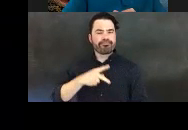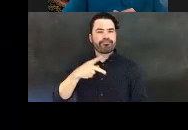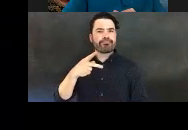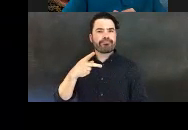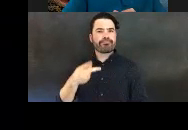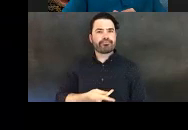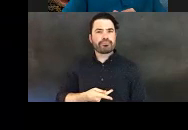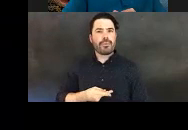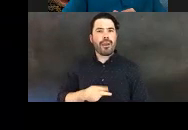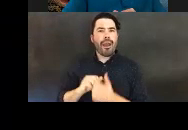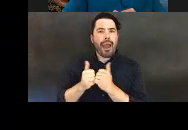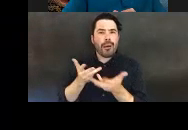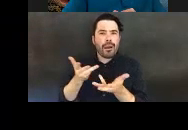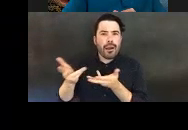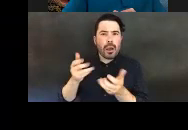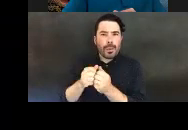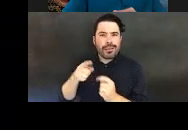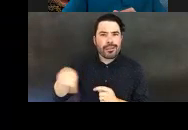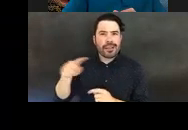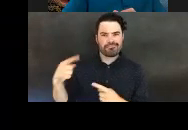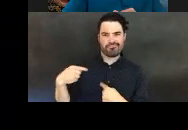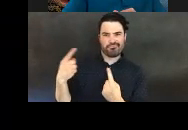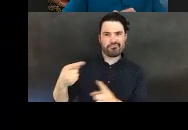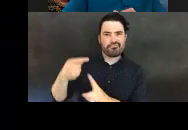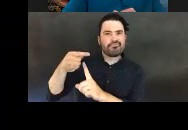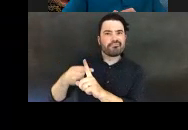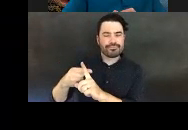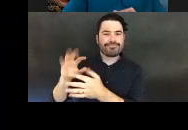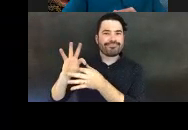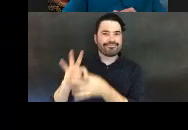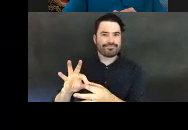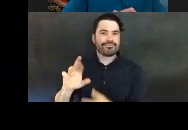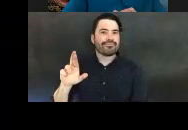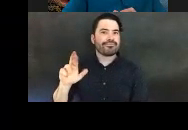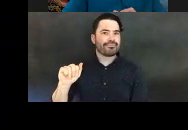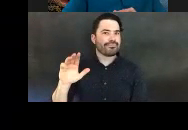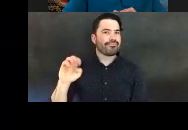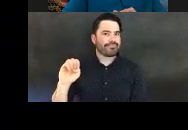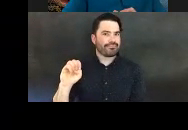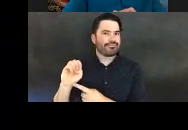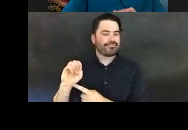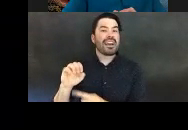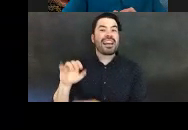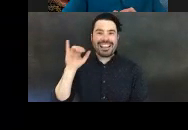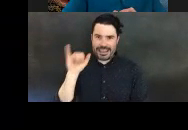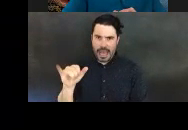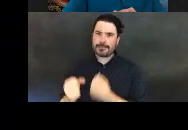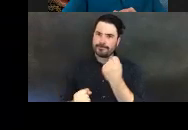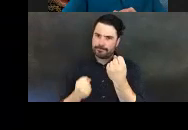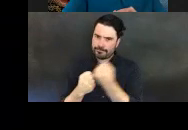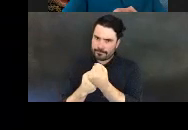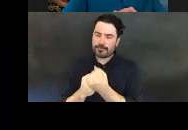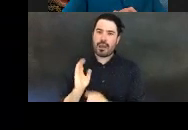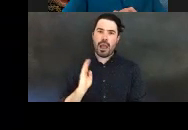to race in the past 30 days. And this supports the formation of the Anti-Racist Oversight